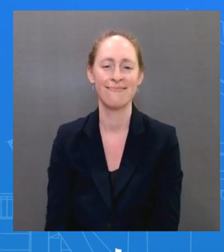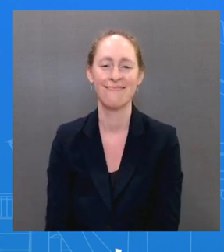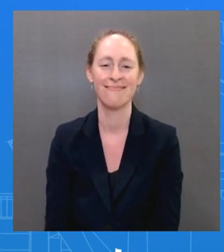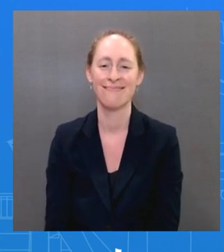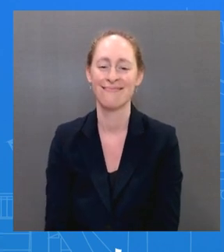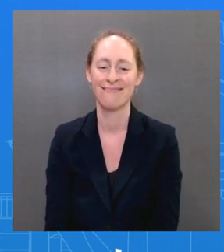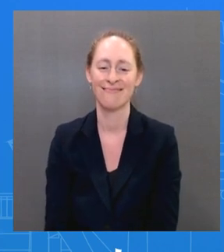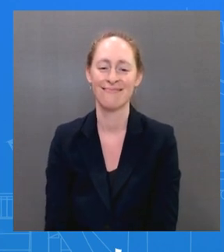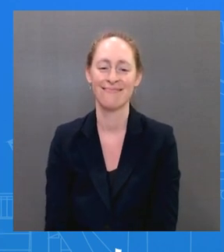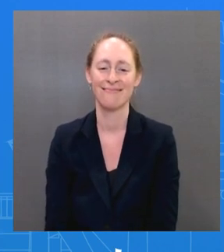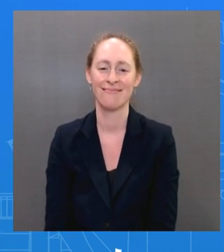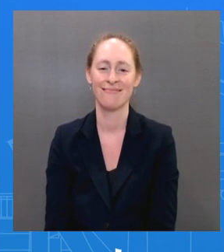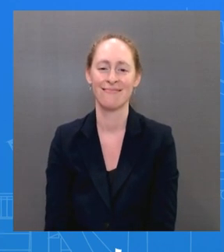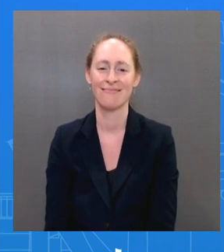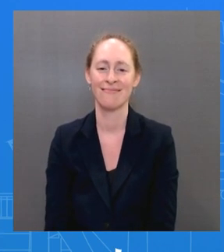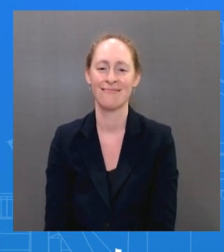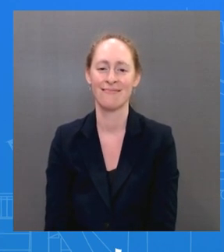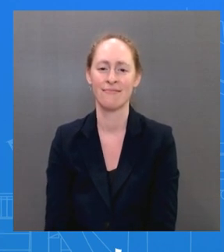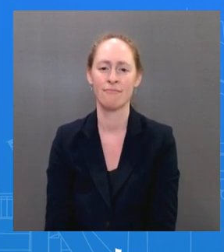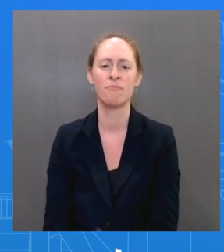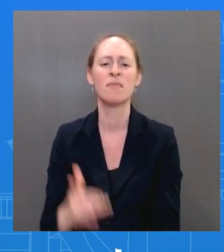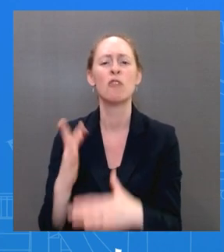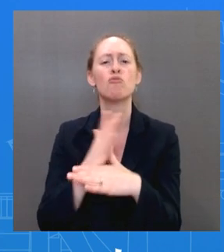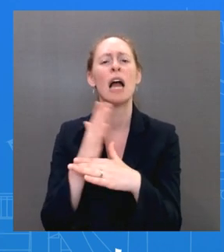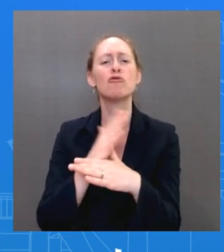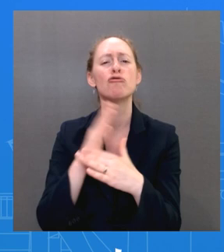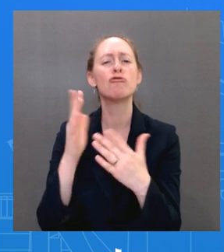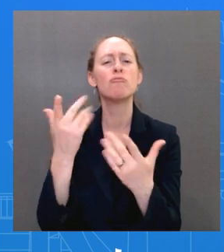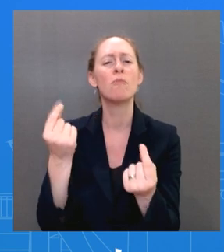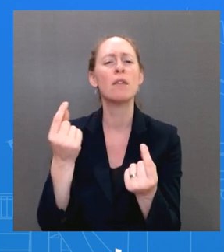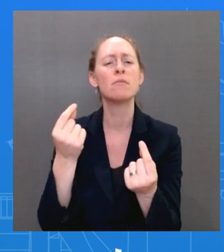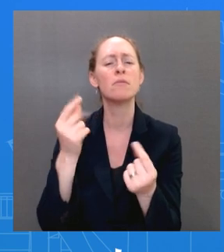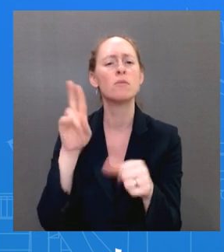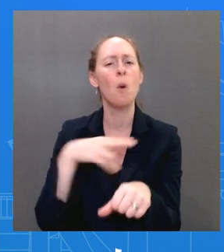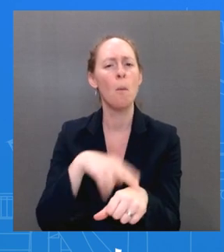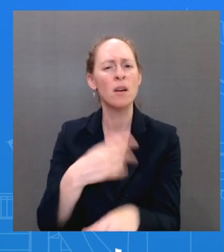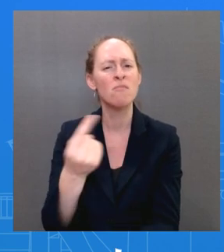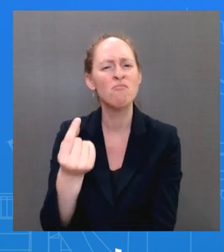would be? What the normal range is? I mean, I think you can look up.